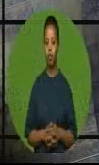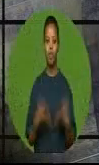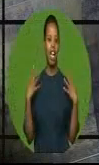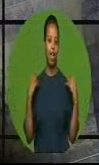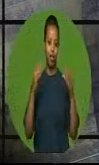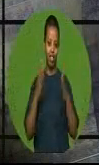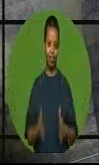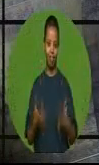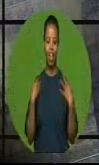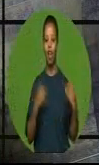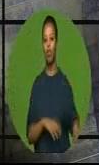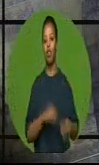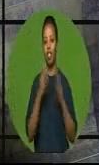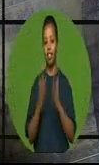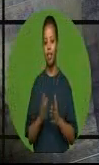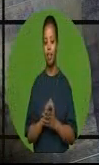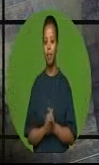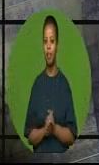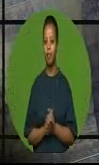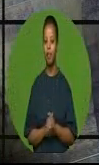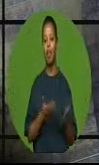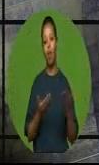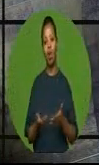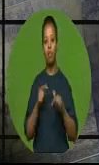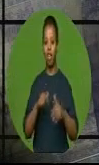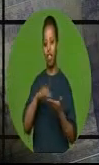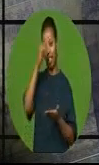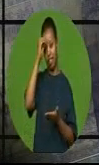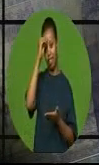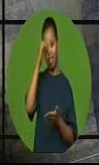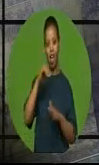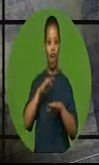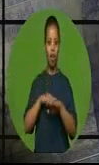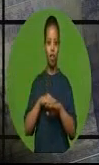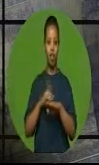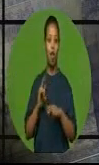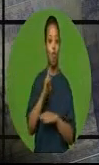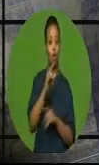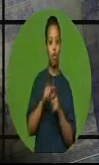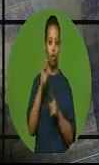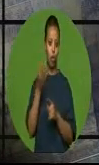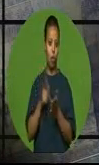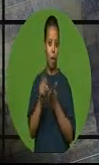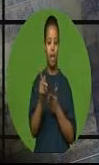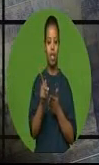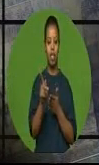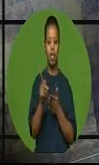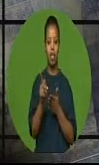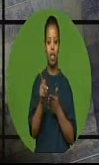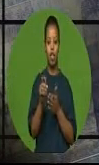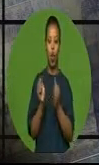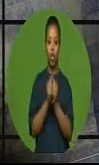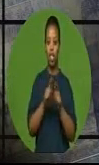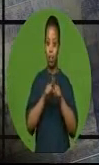Hello teacher. Hello students. Welcome to today's lesson on foreign terms of payment with